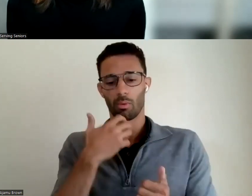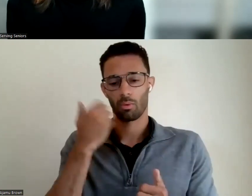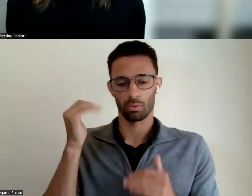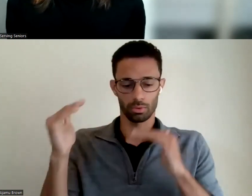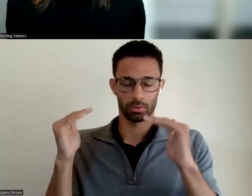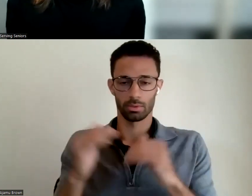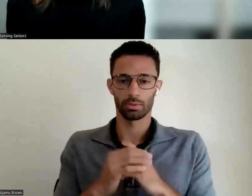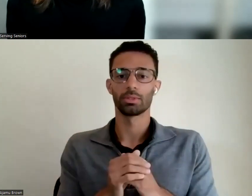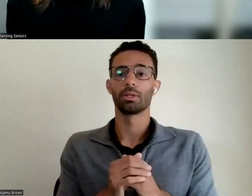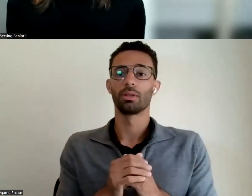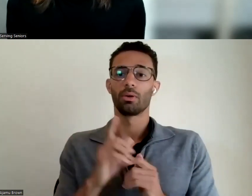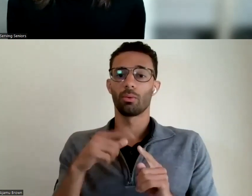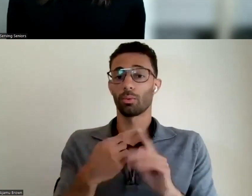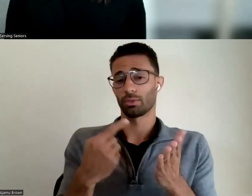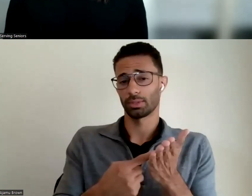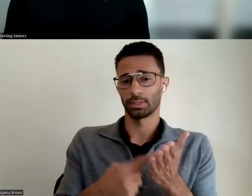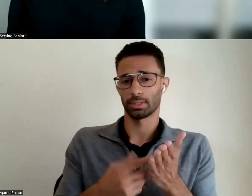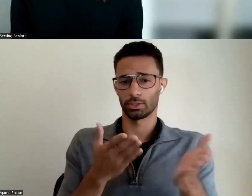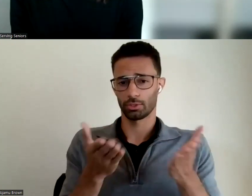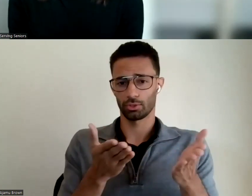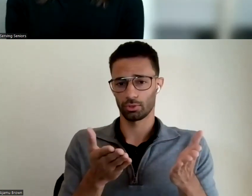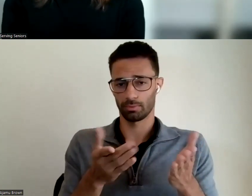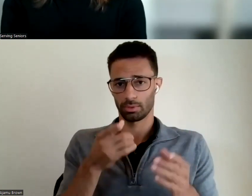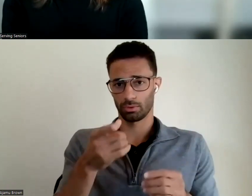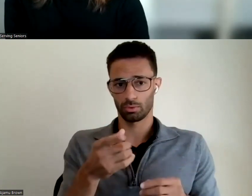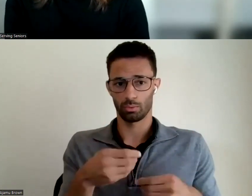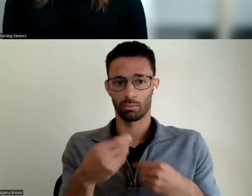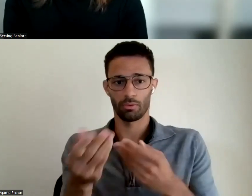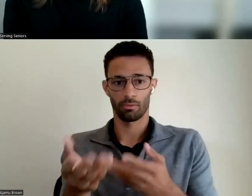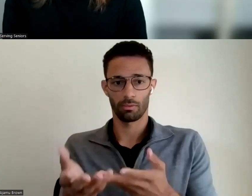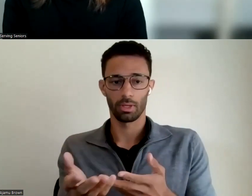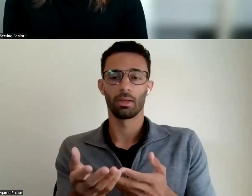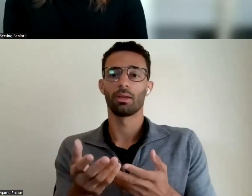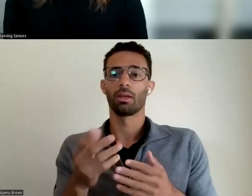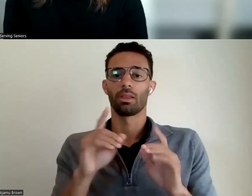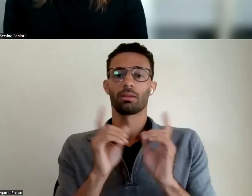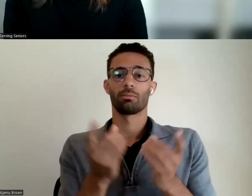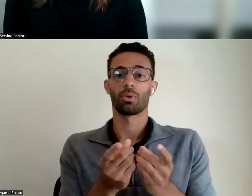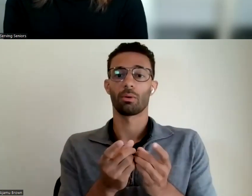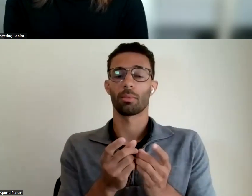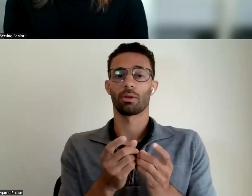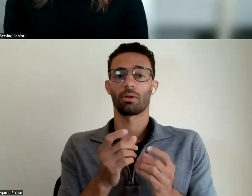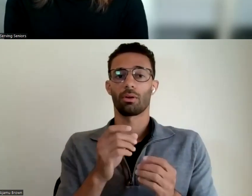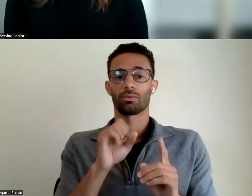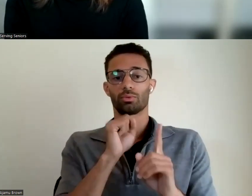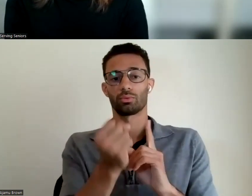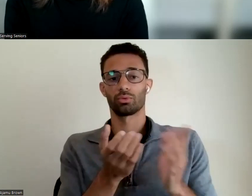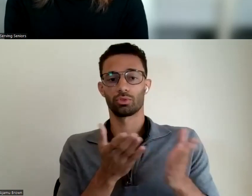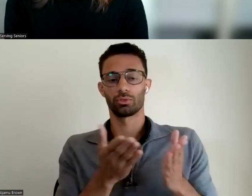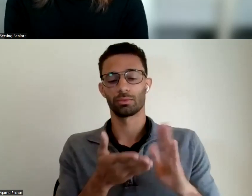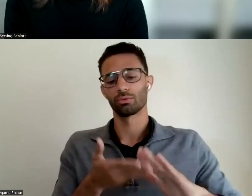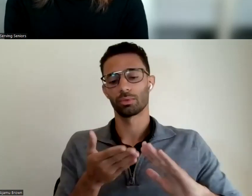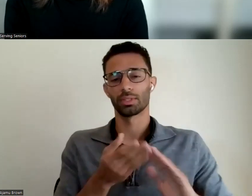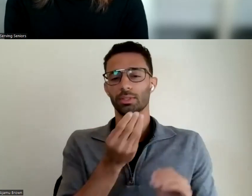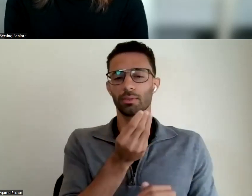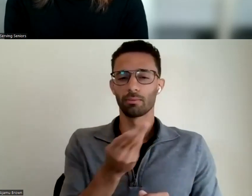about some of the services you're offering is the Department of Social Services runs a few different housing